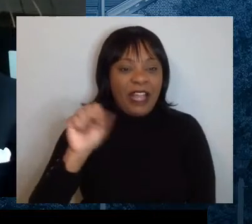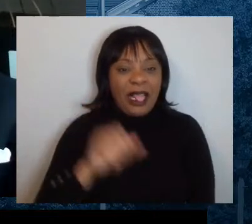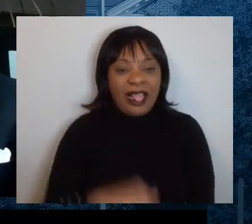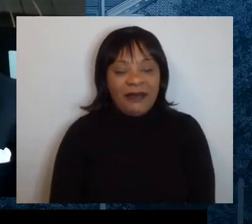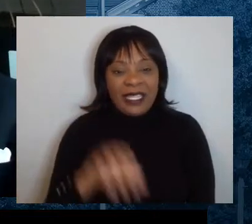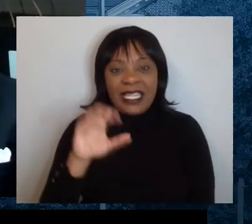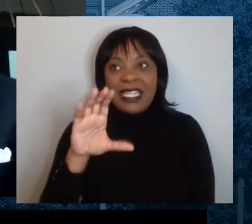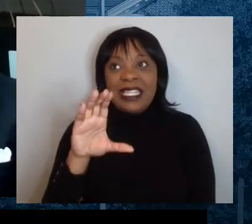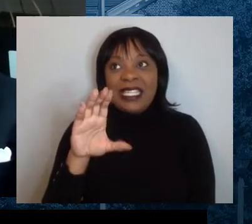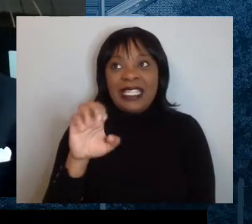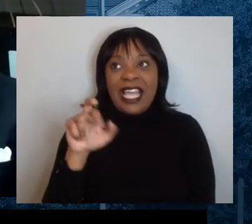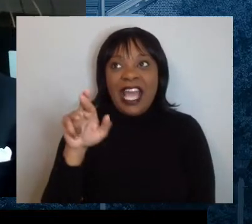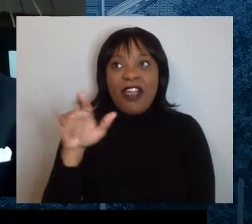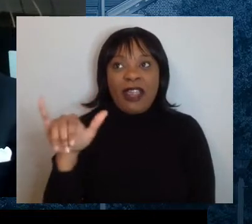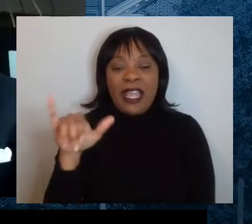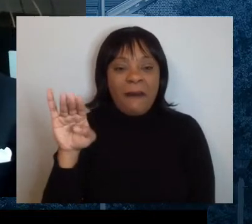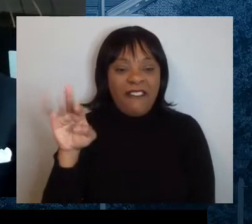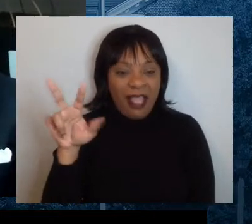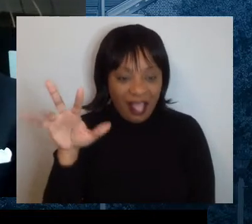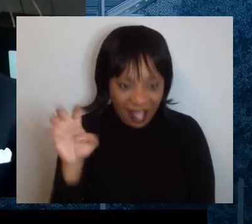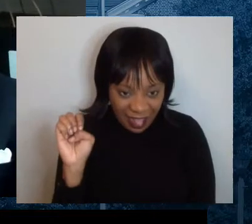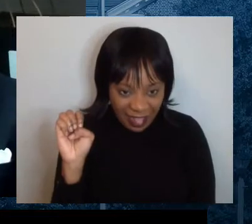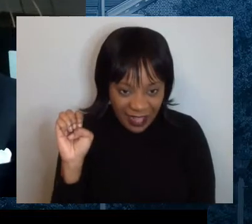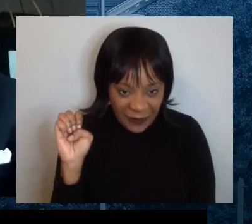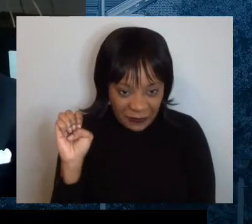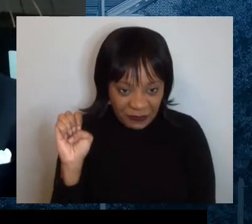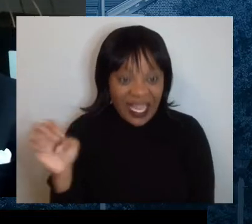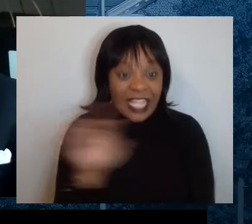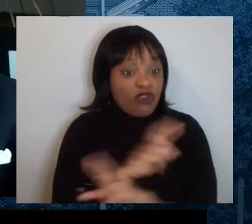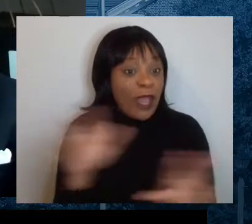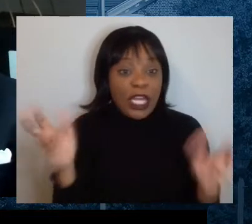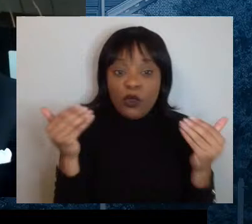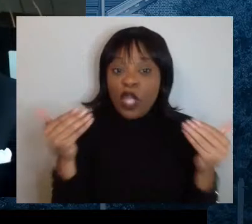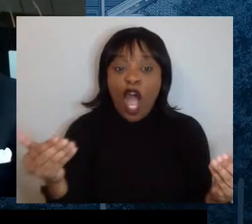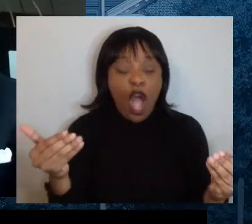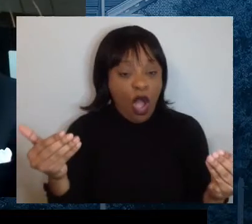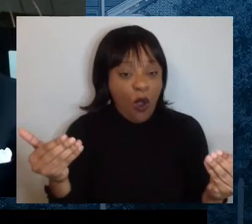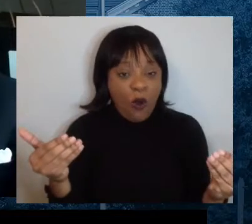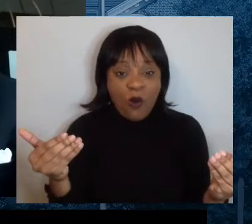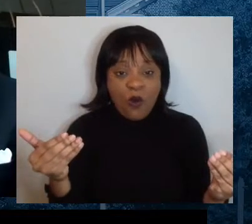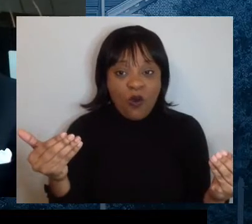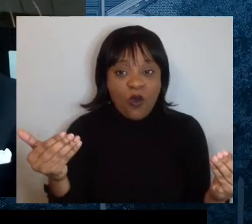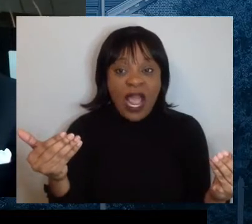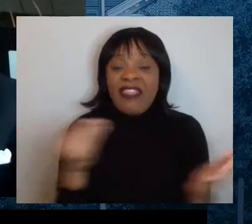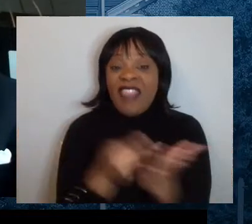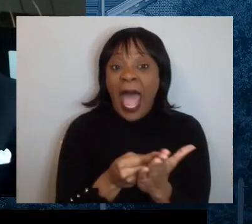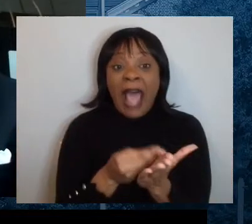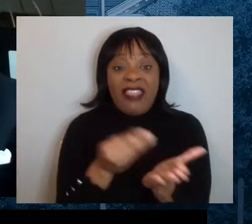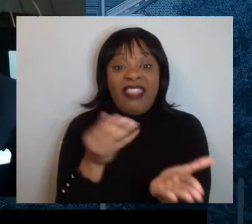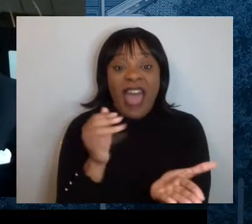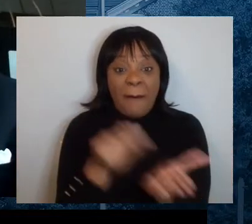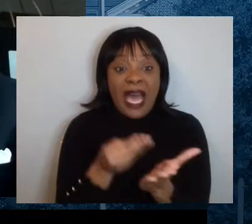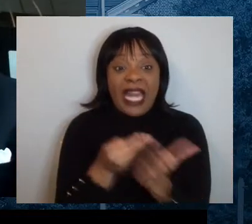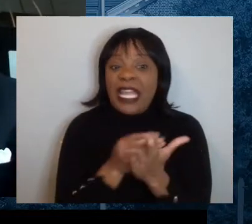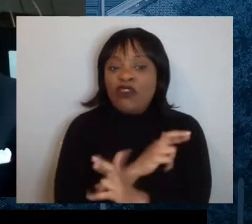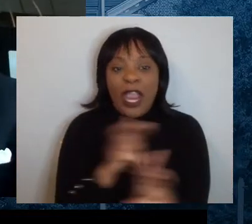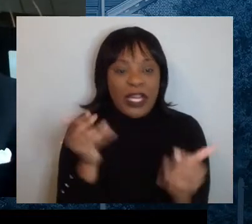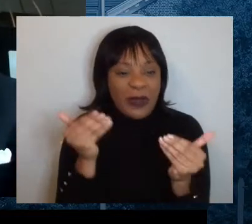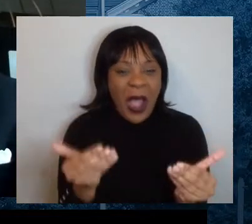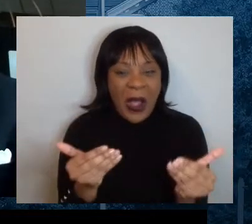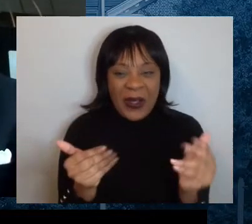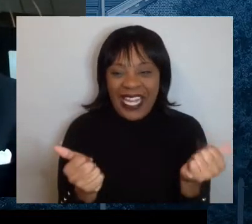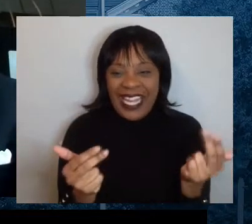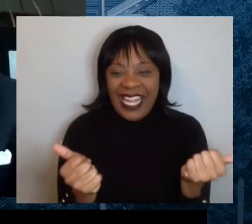And it's first up because it's ready to go. It's ready to go. And when you think about all